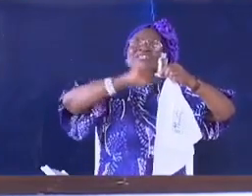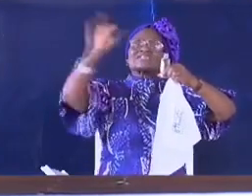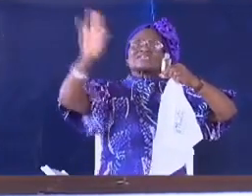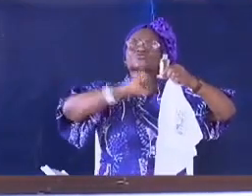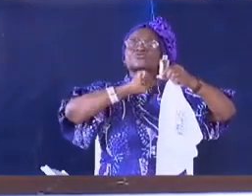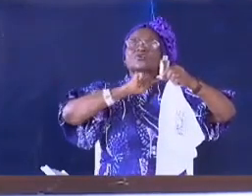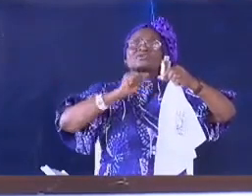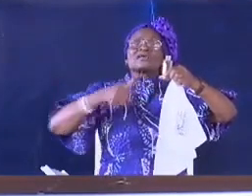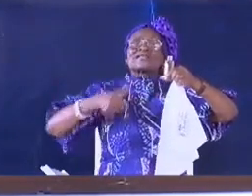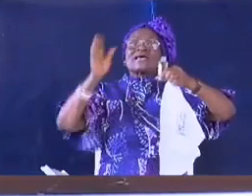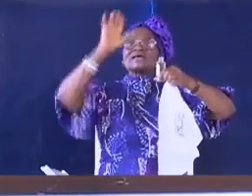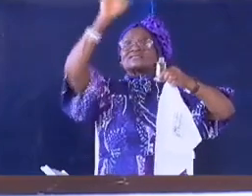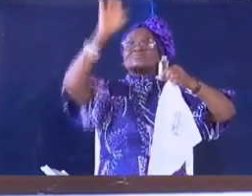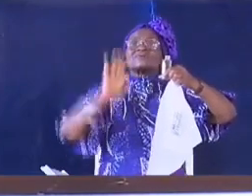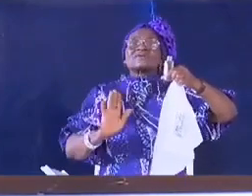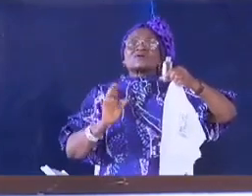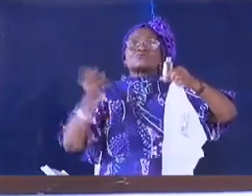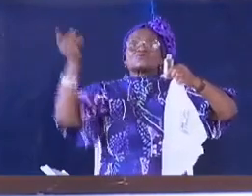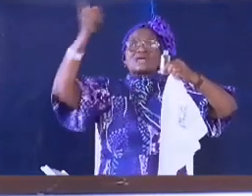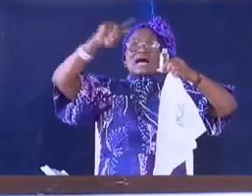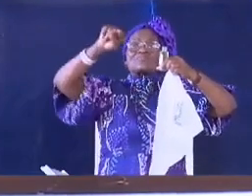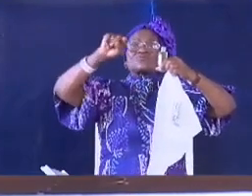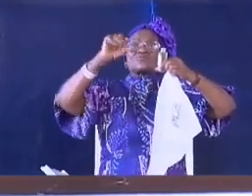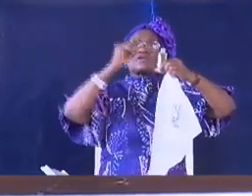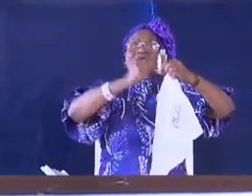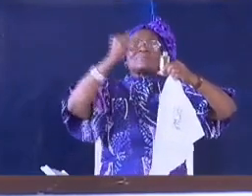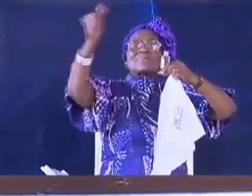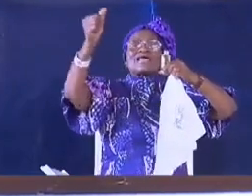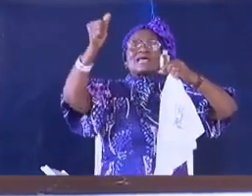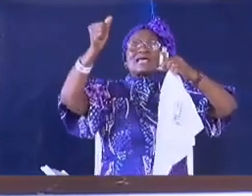Let miracles happen.